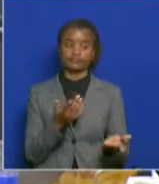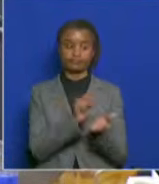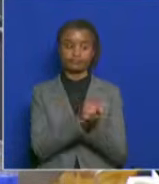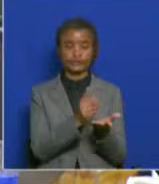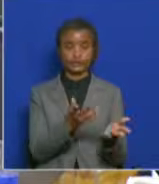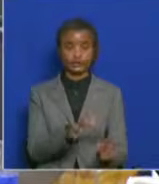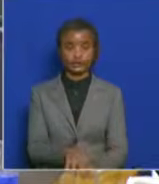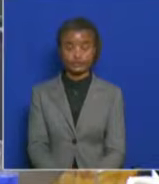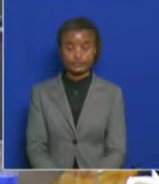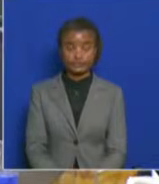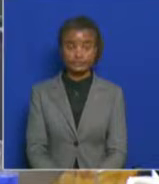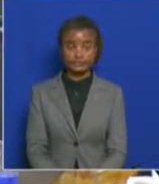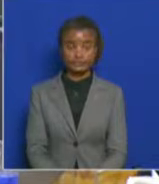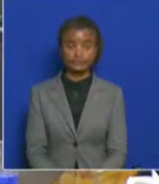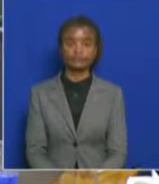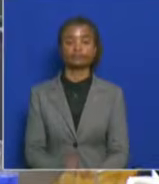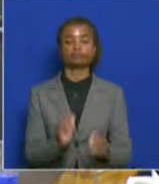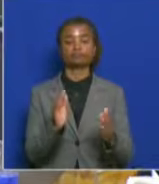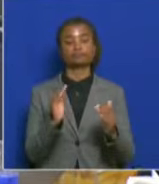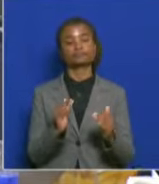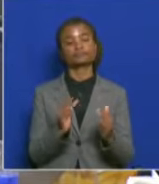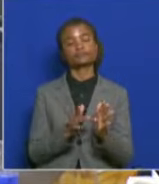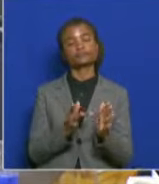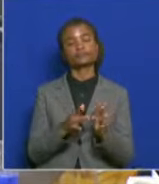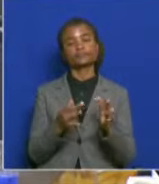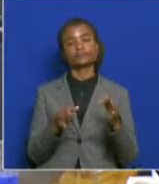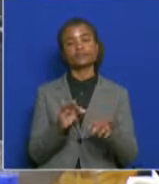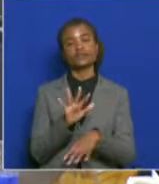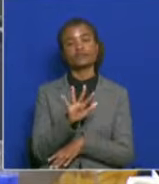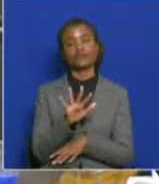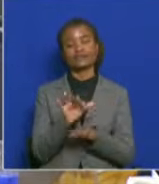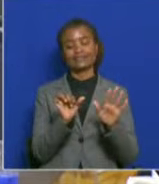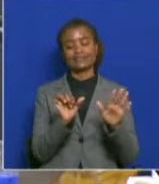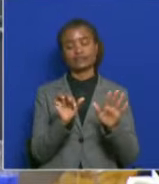On page 5696, so the next page,